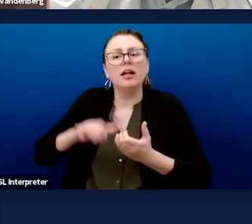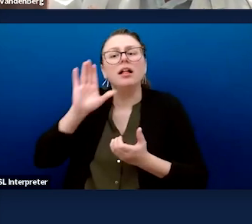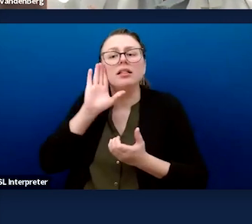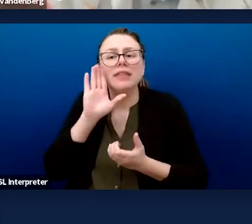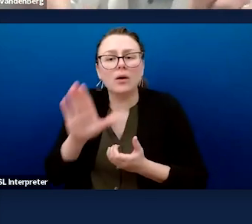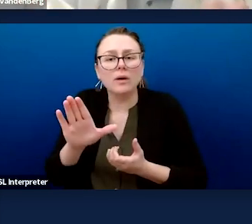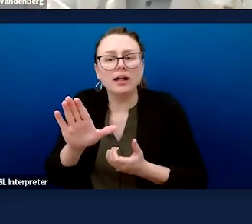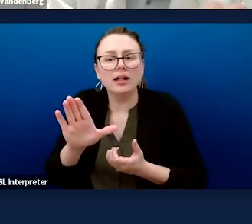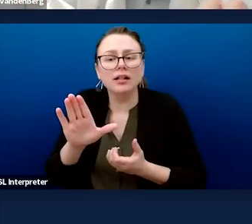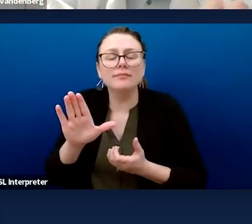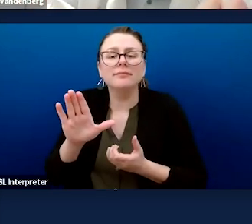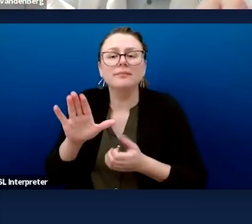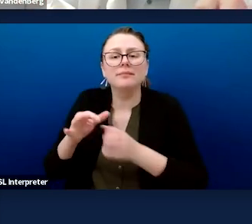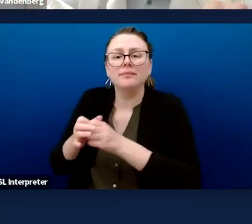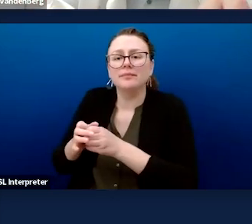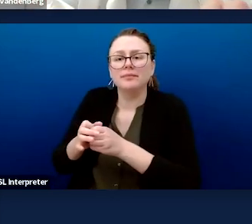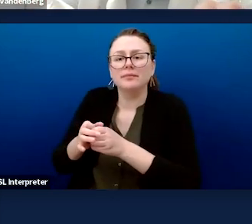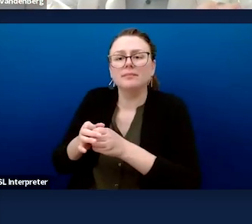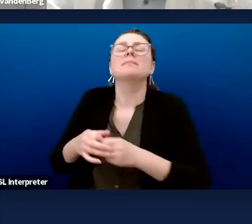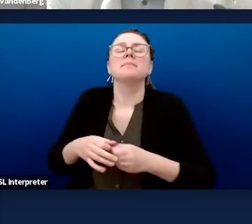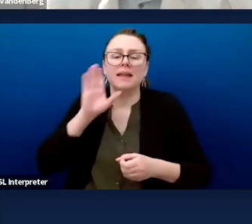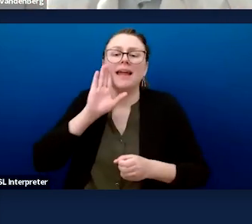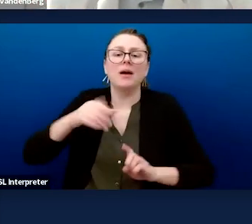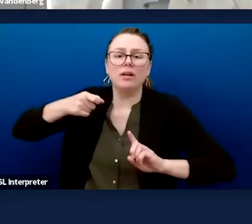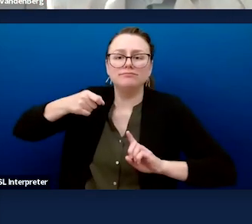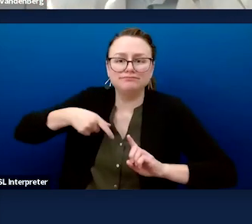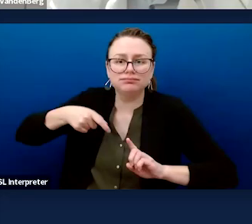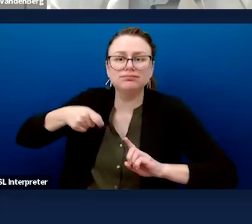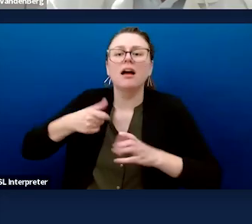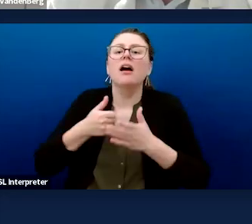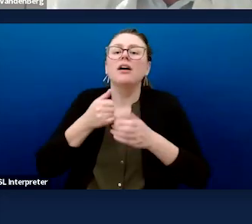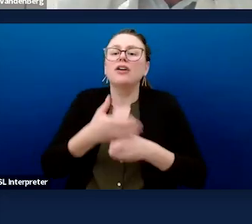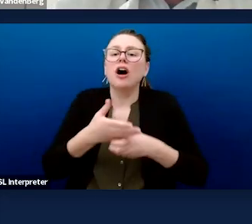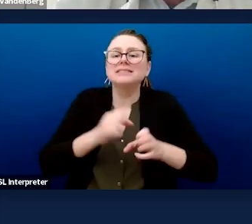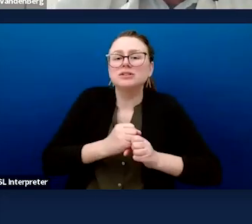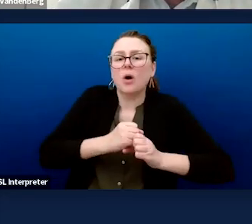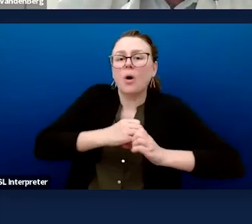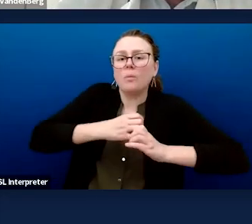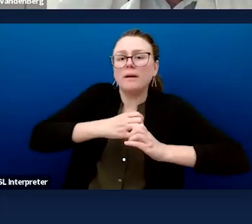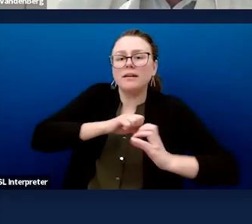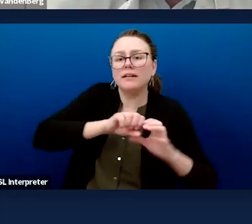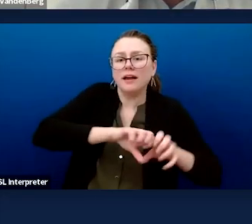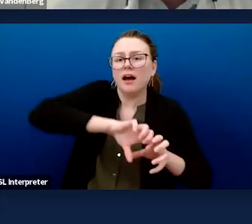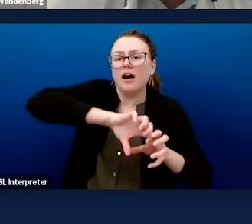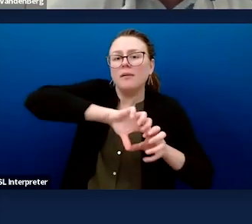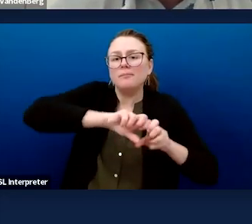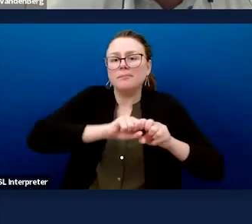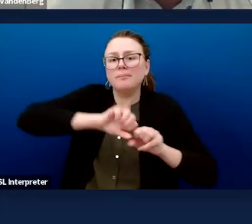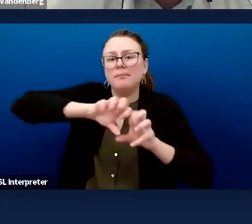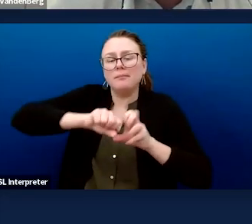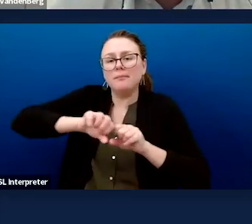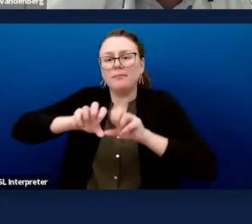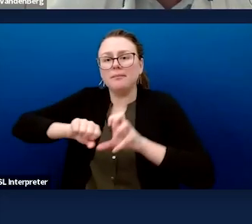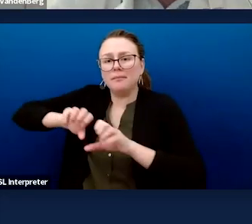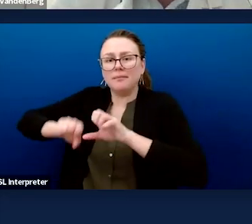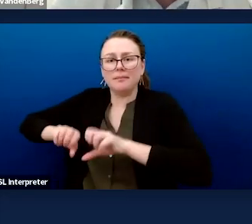where the stool is going and squeeze where the stool is. So it pushes it forward. The rectocolic is